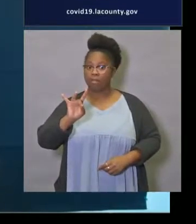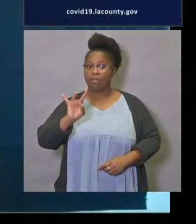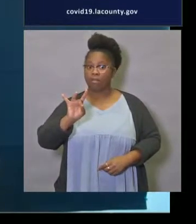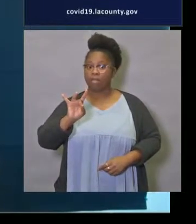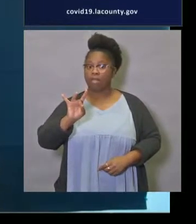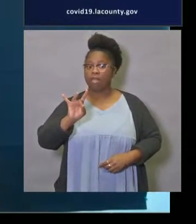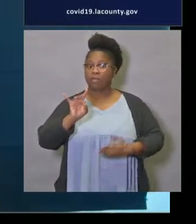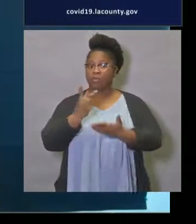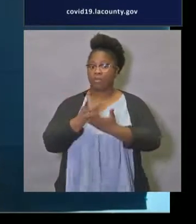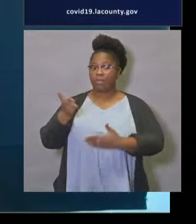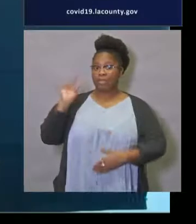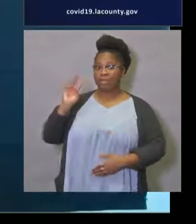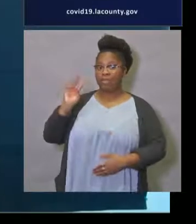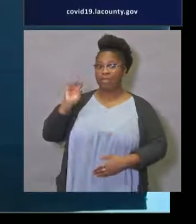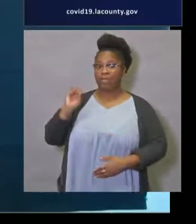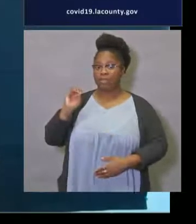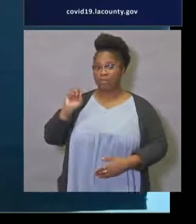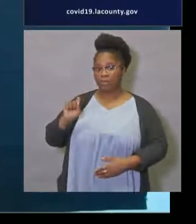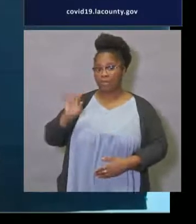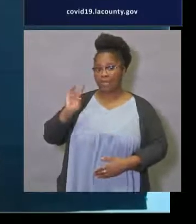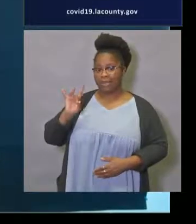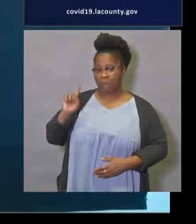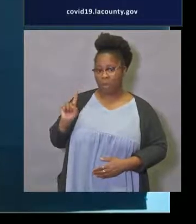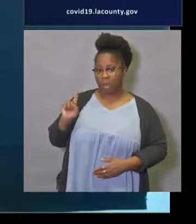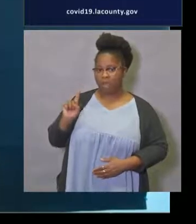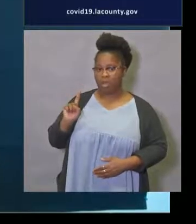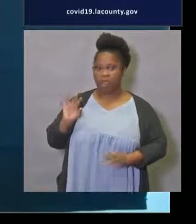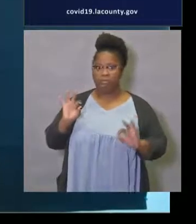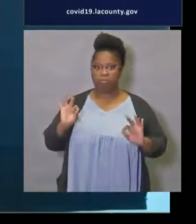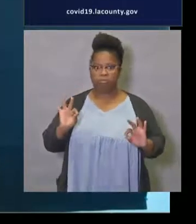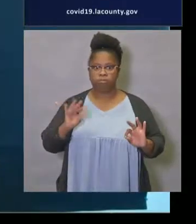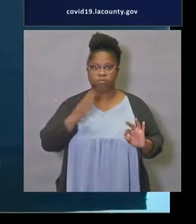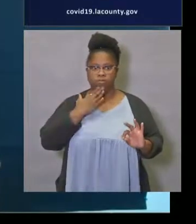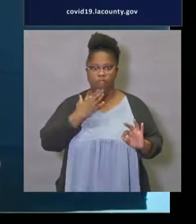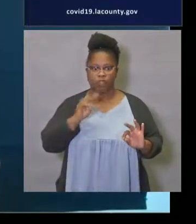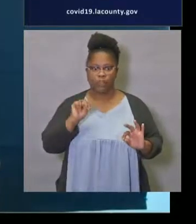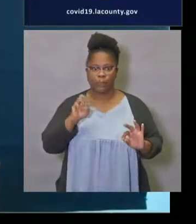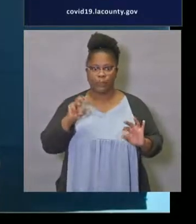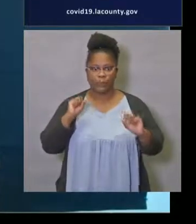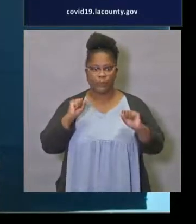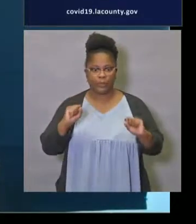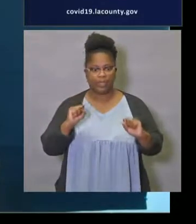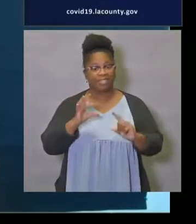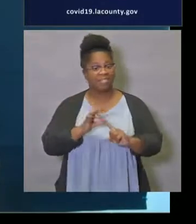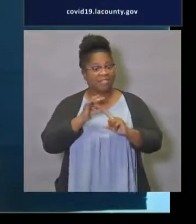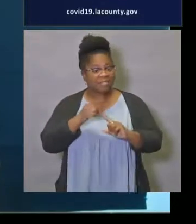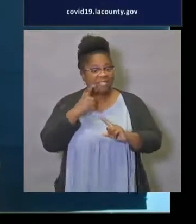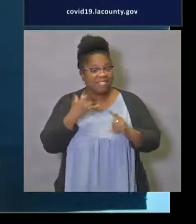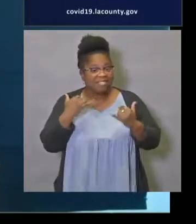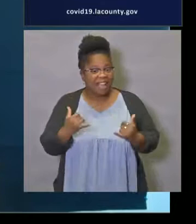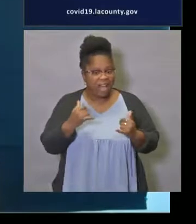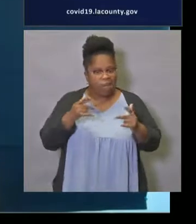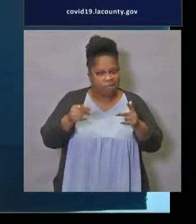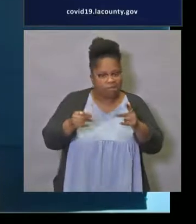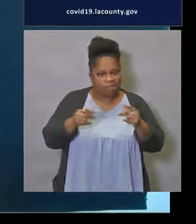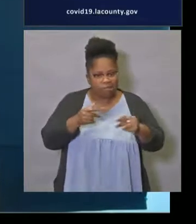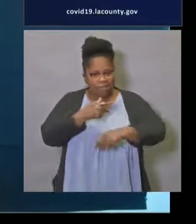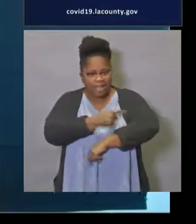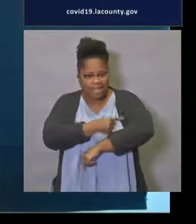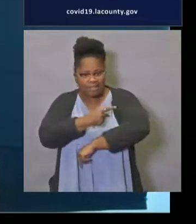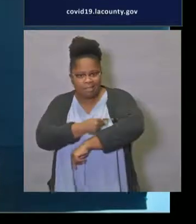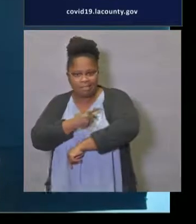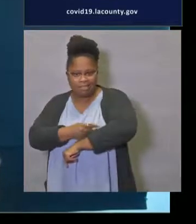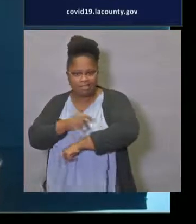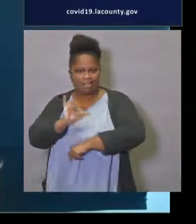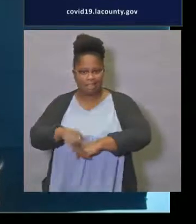from 0.81. This is very good news, especially given the ongoing vaccination effort continuing. But